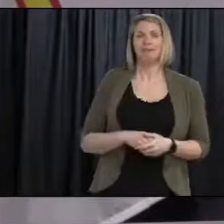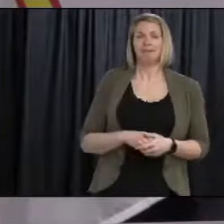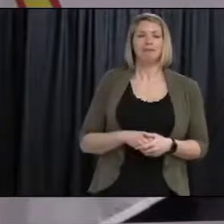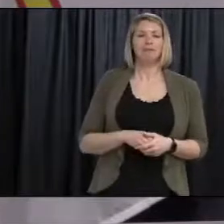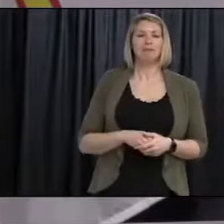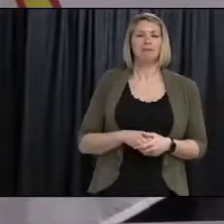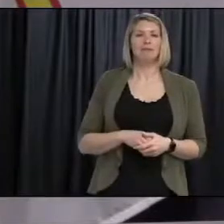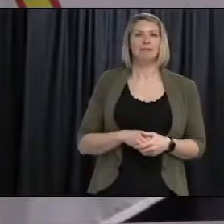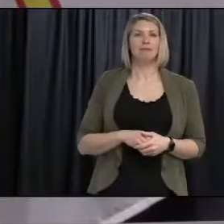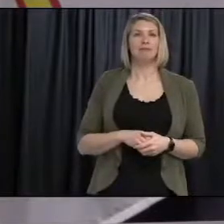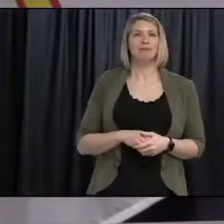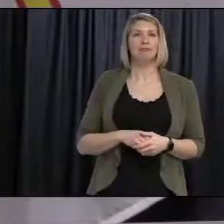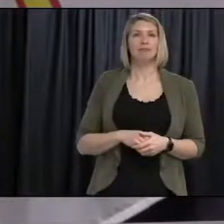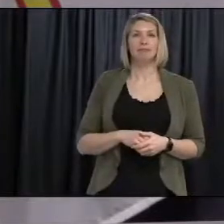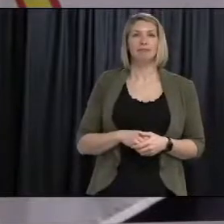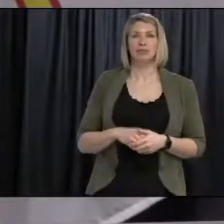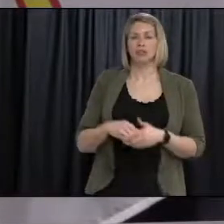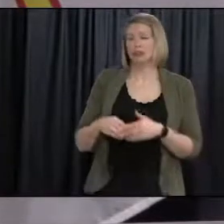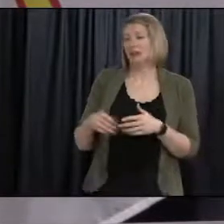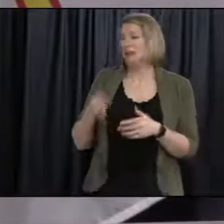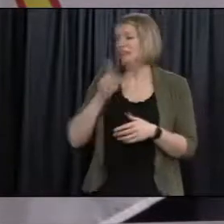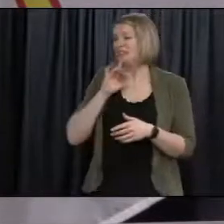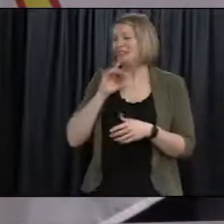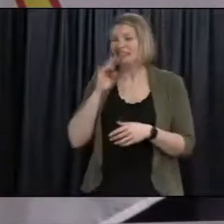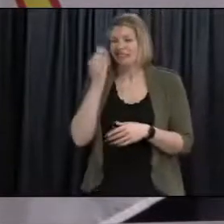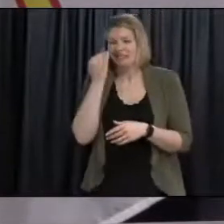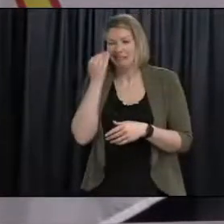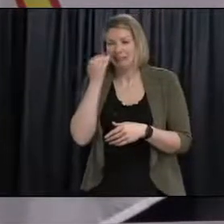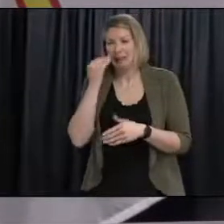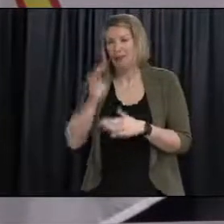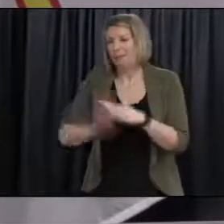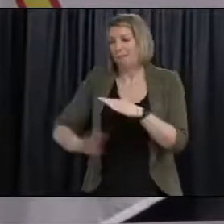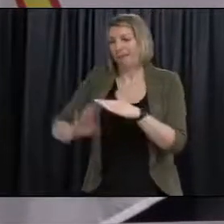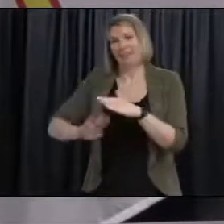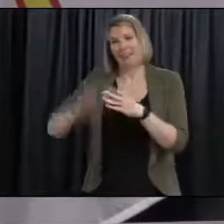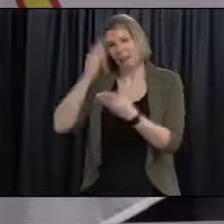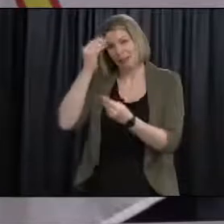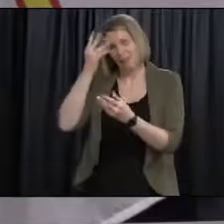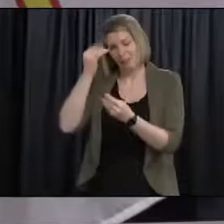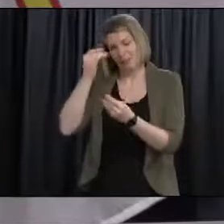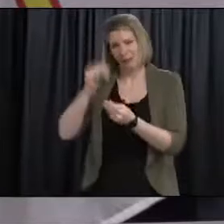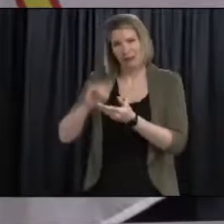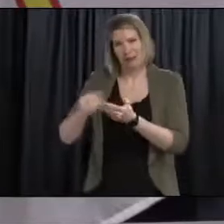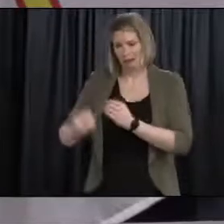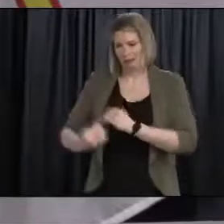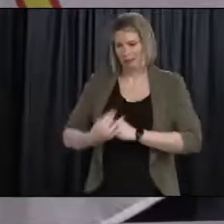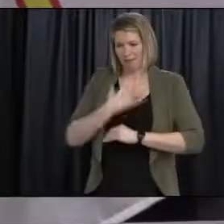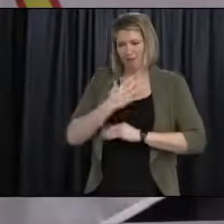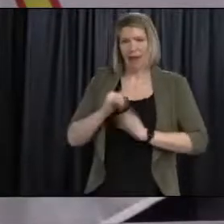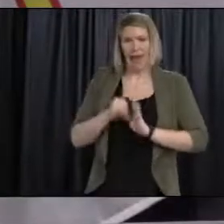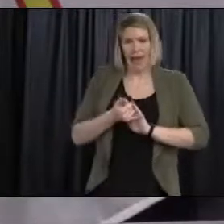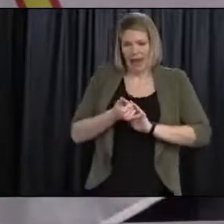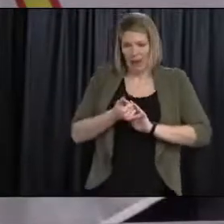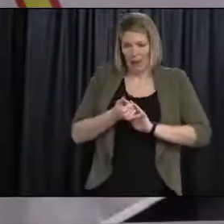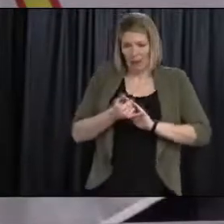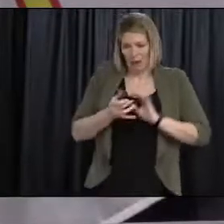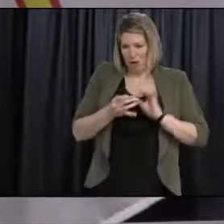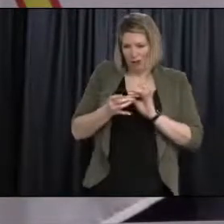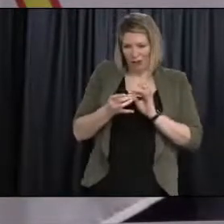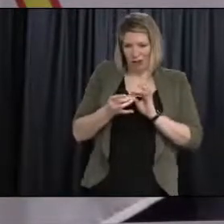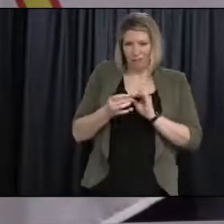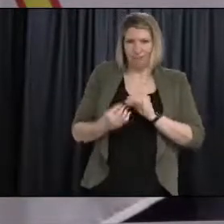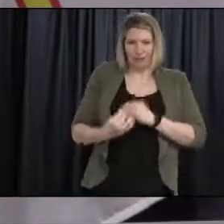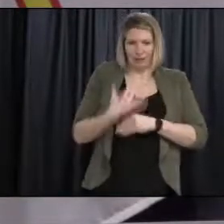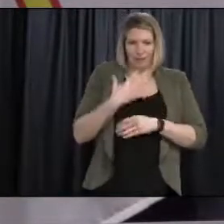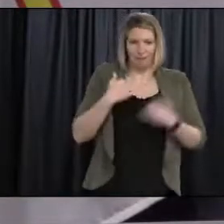getting initial information on with regard to a mechanism or anything like that. That could take a while before we have